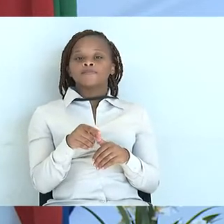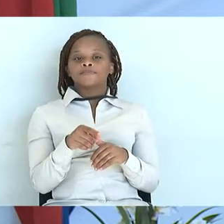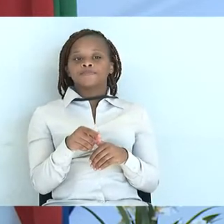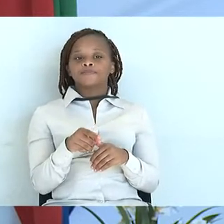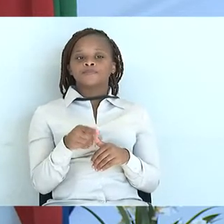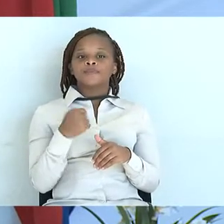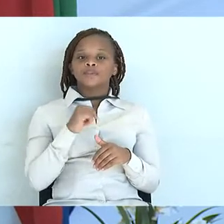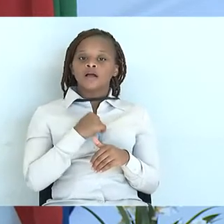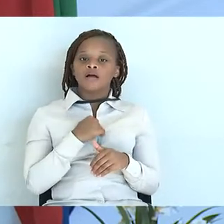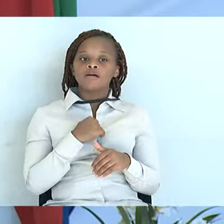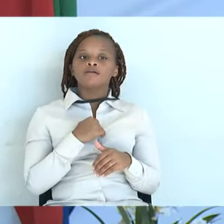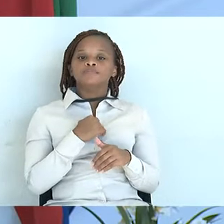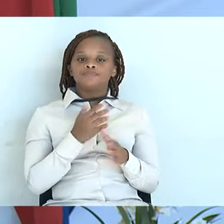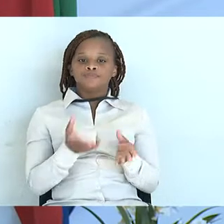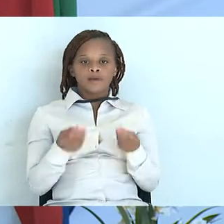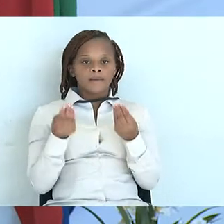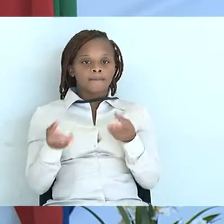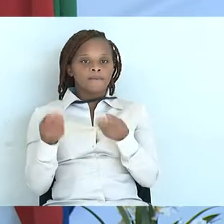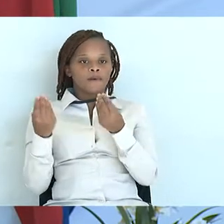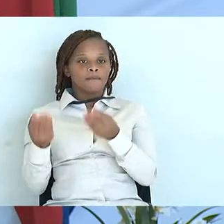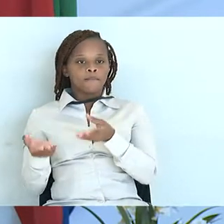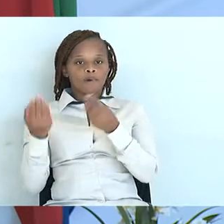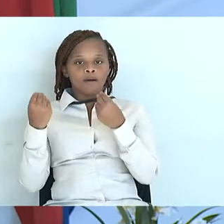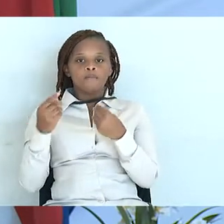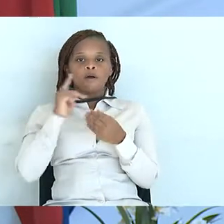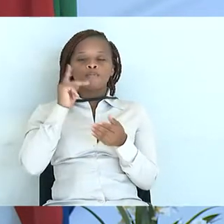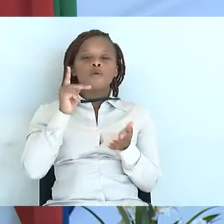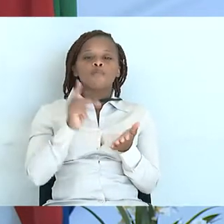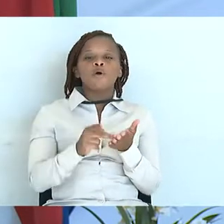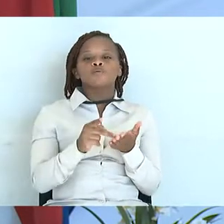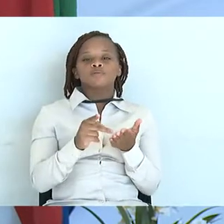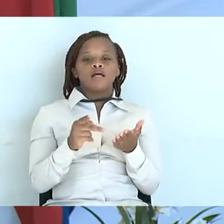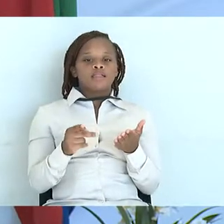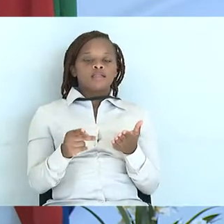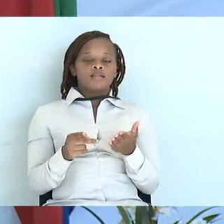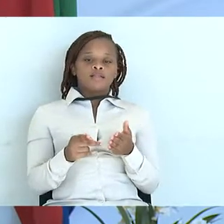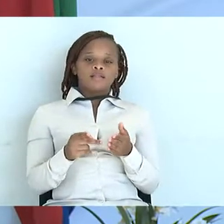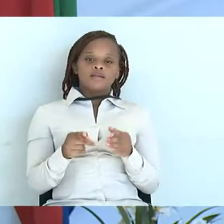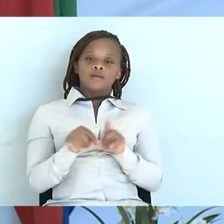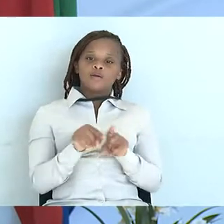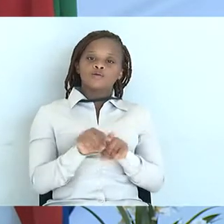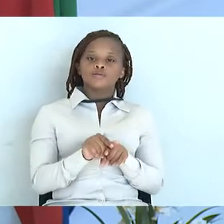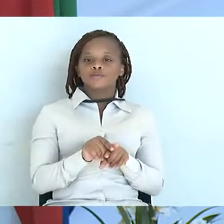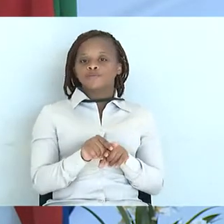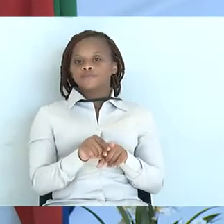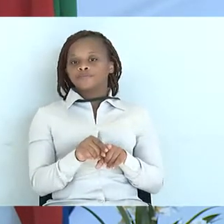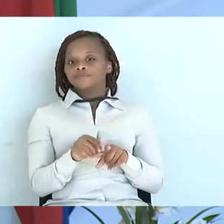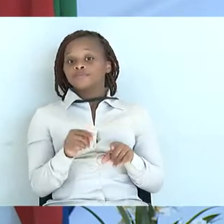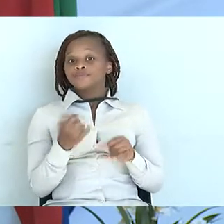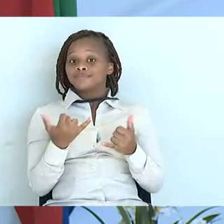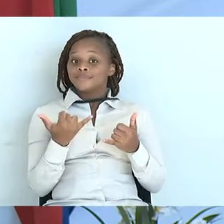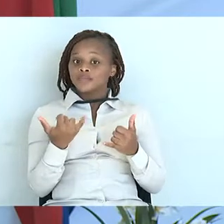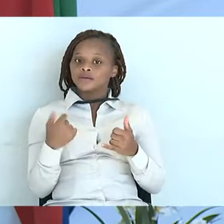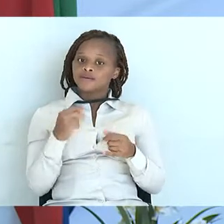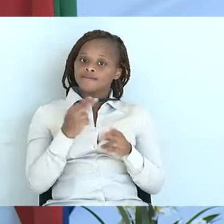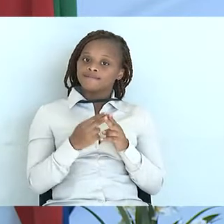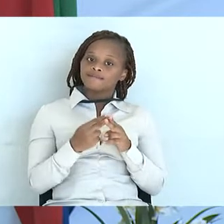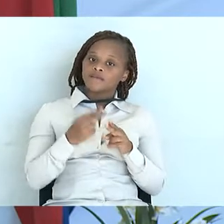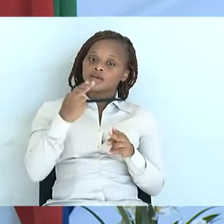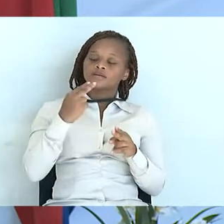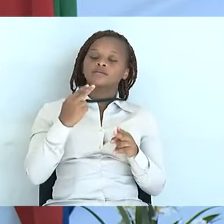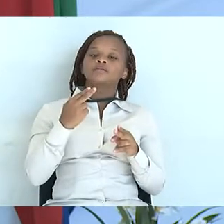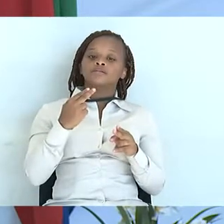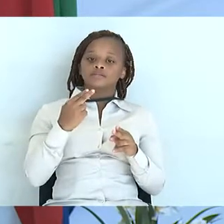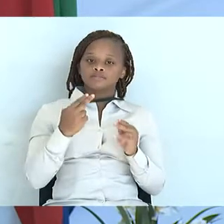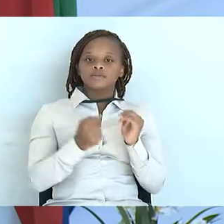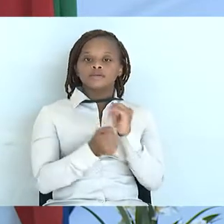proposals, and they closed already. The Bid Adjudication Committee is sitting to finalize the procurement of a service